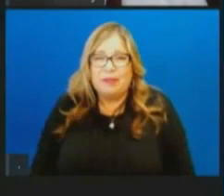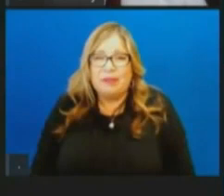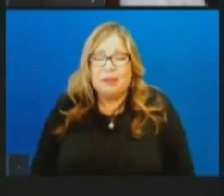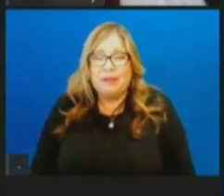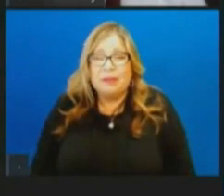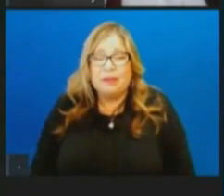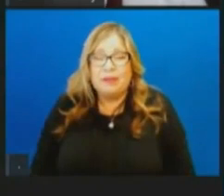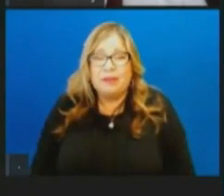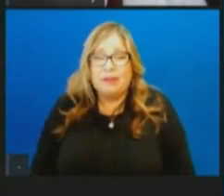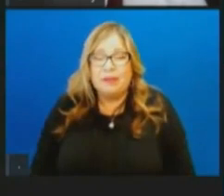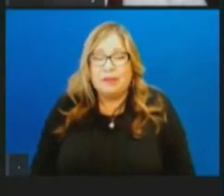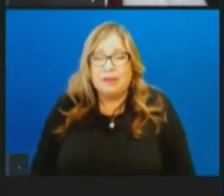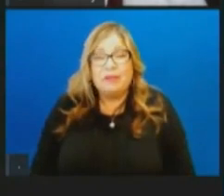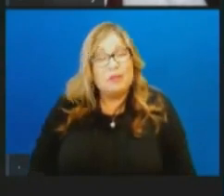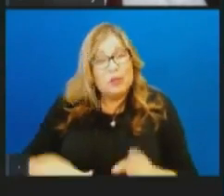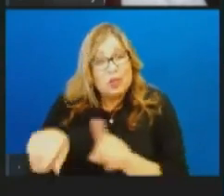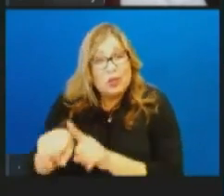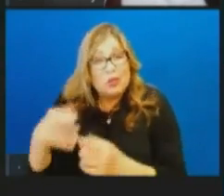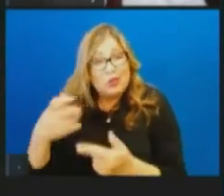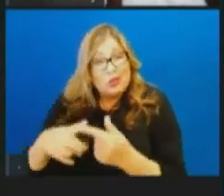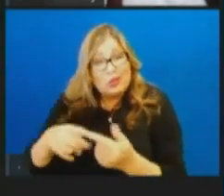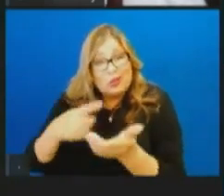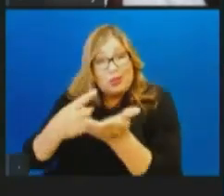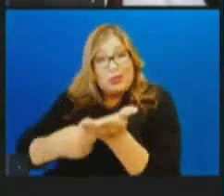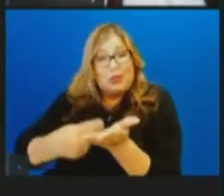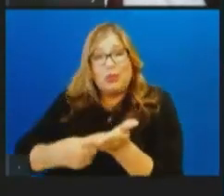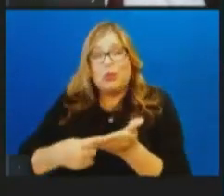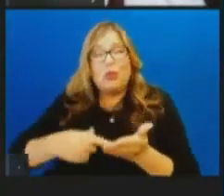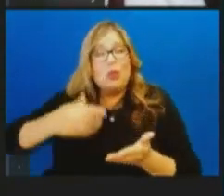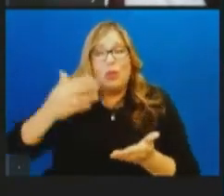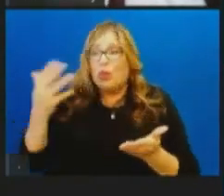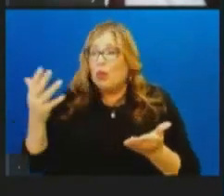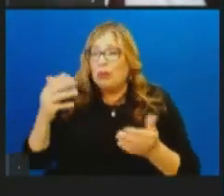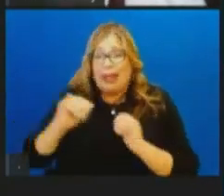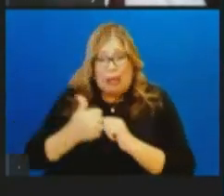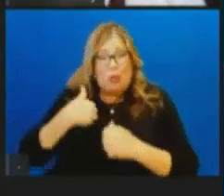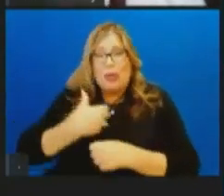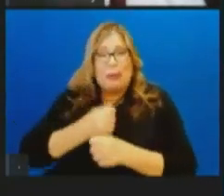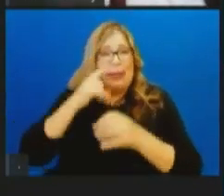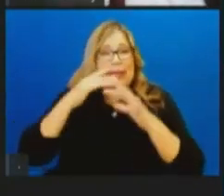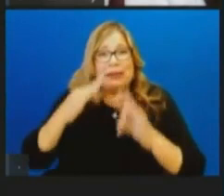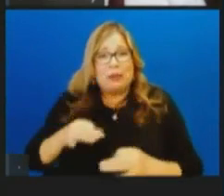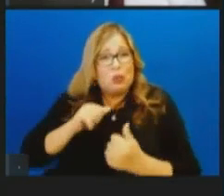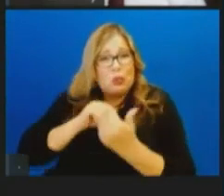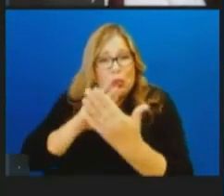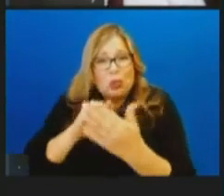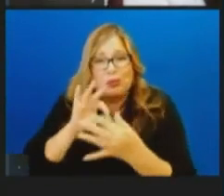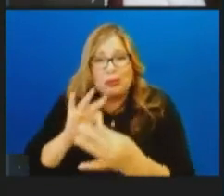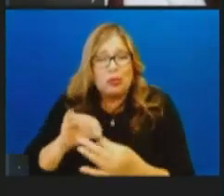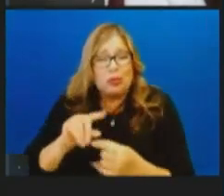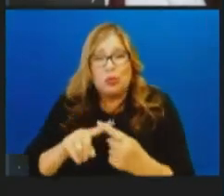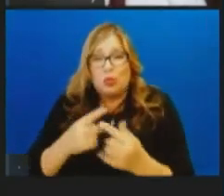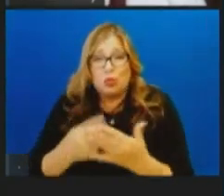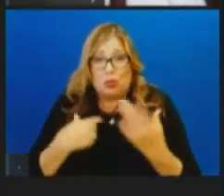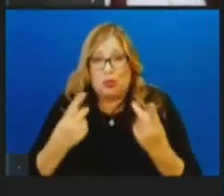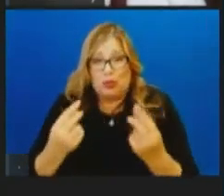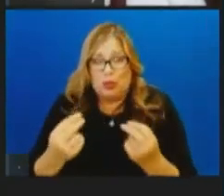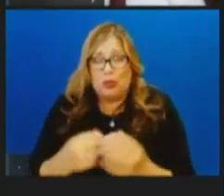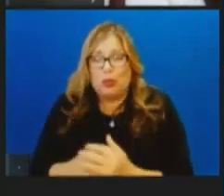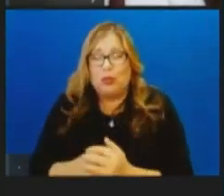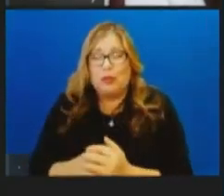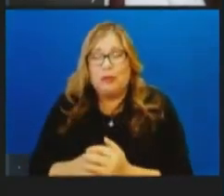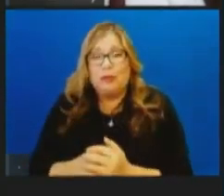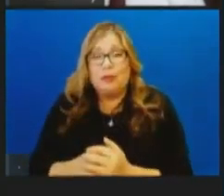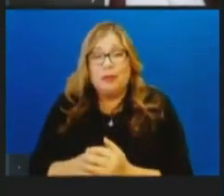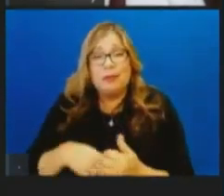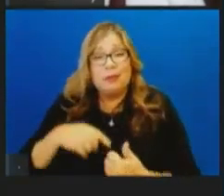I also just want to talk about what is informing our approach. We've talked about some of this already. We are prioritizing heavily